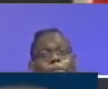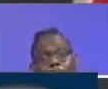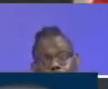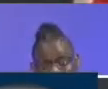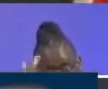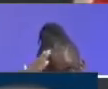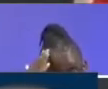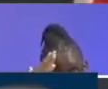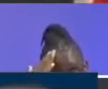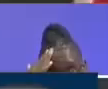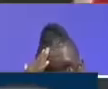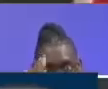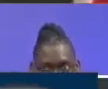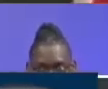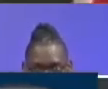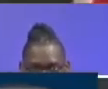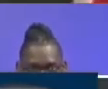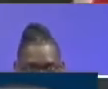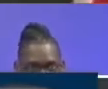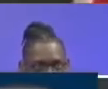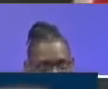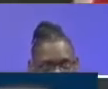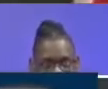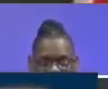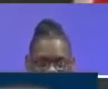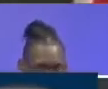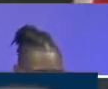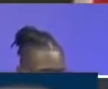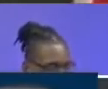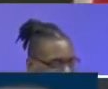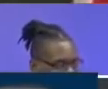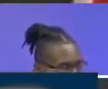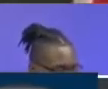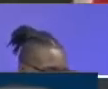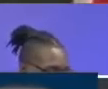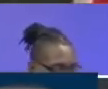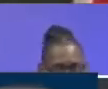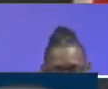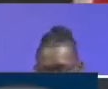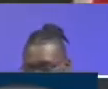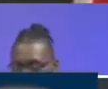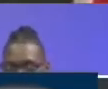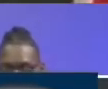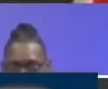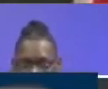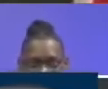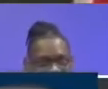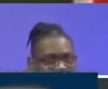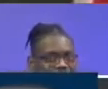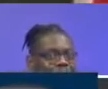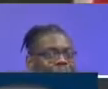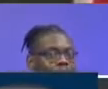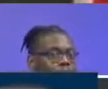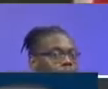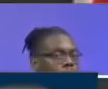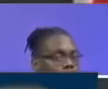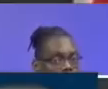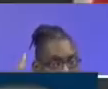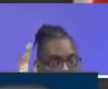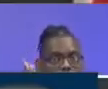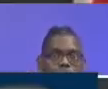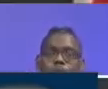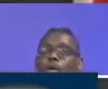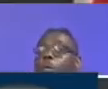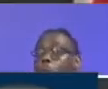to congregate, it will have the opposite effect. And that is why we appeal to